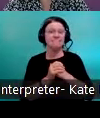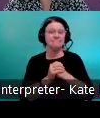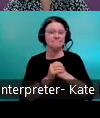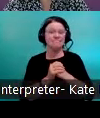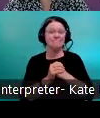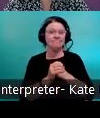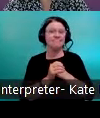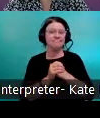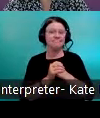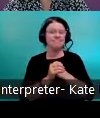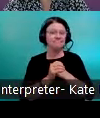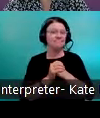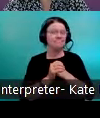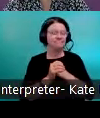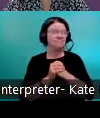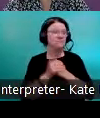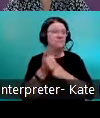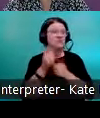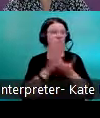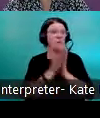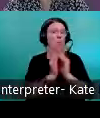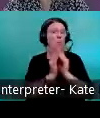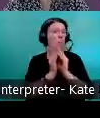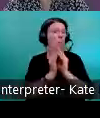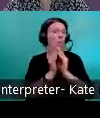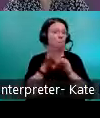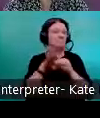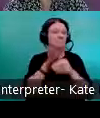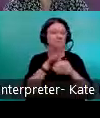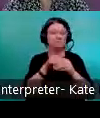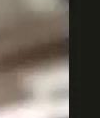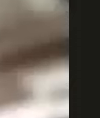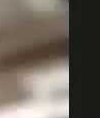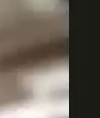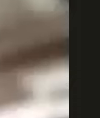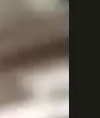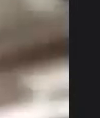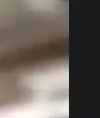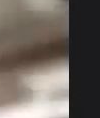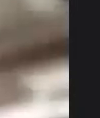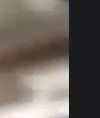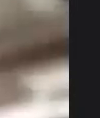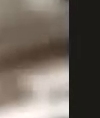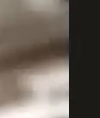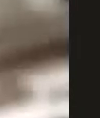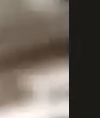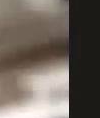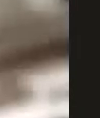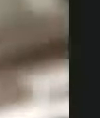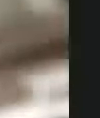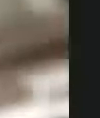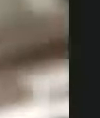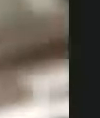our tips for being a more involved voter. We'll open it up for questions. As soon as I find the